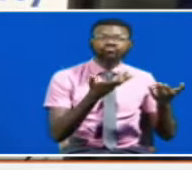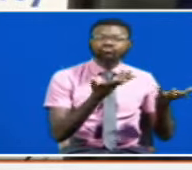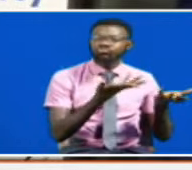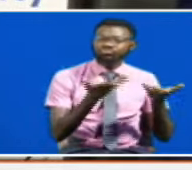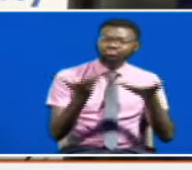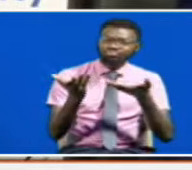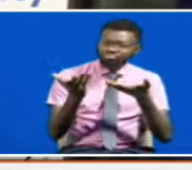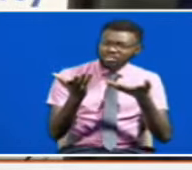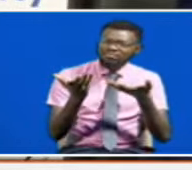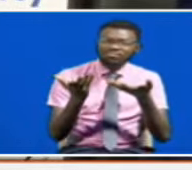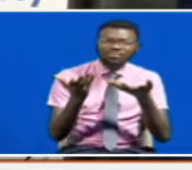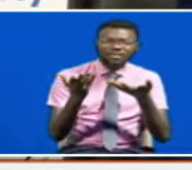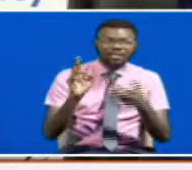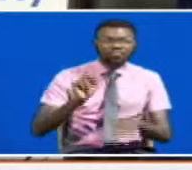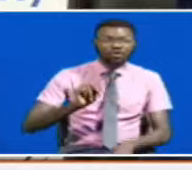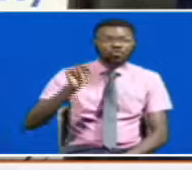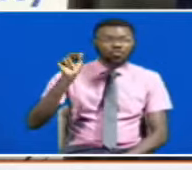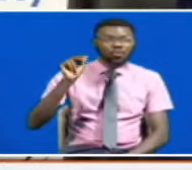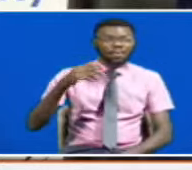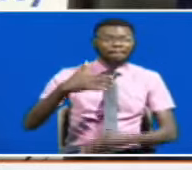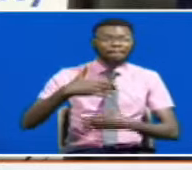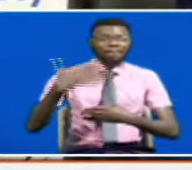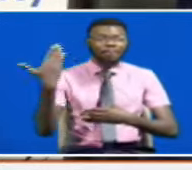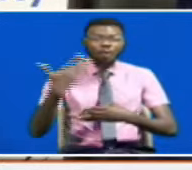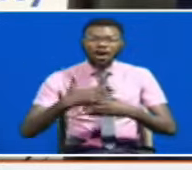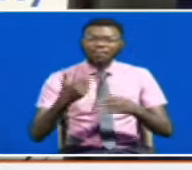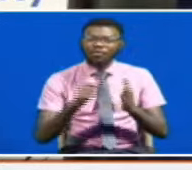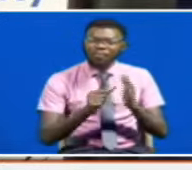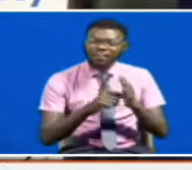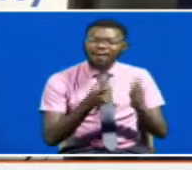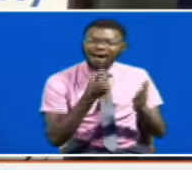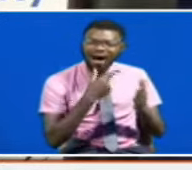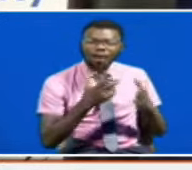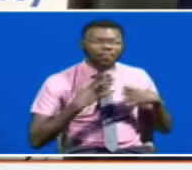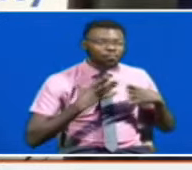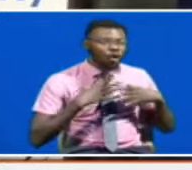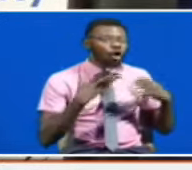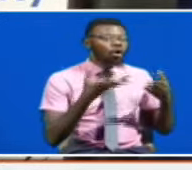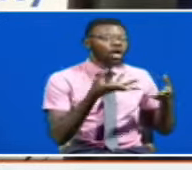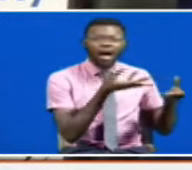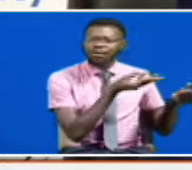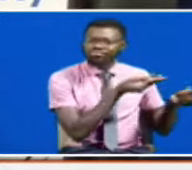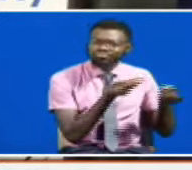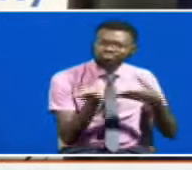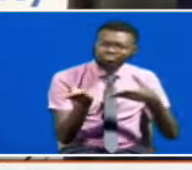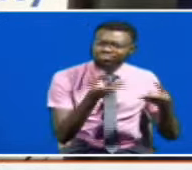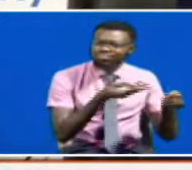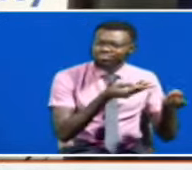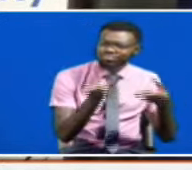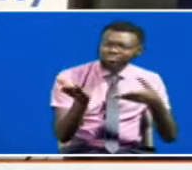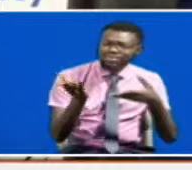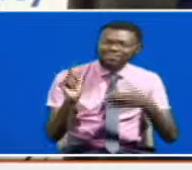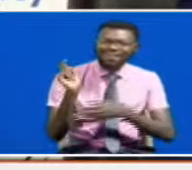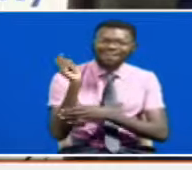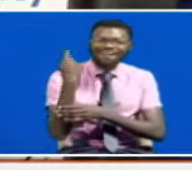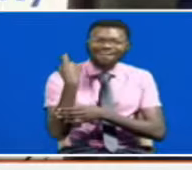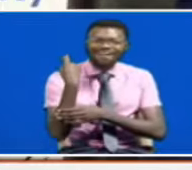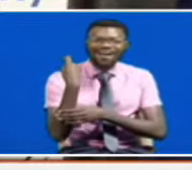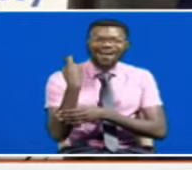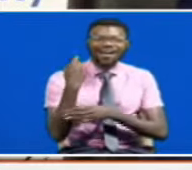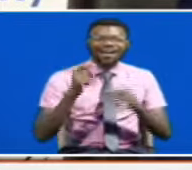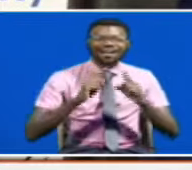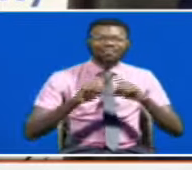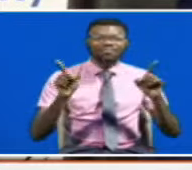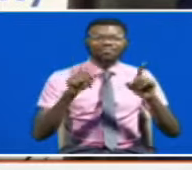is open, so you may get people ferrying medicines, whether they are genuine or not,